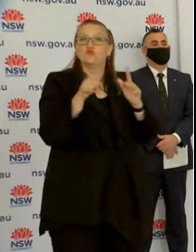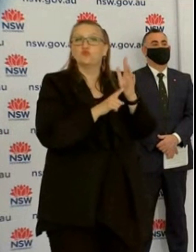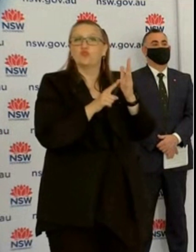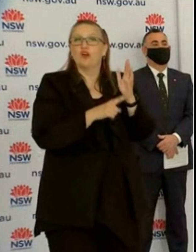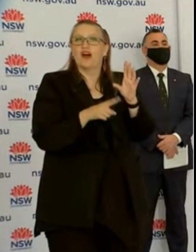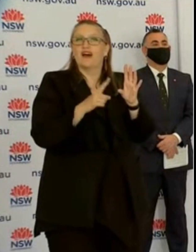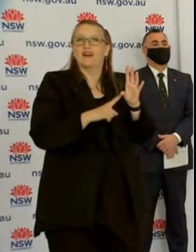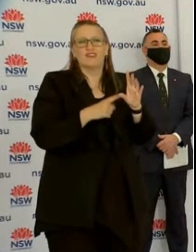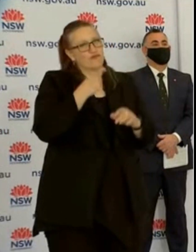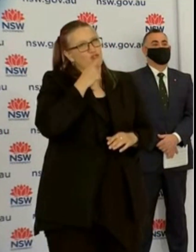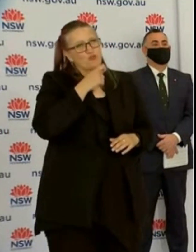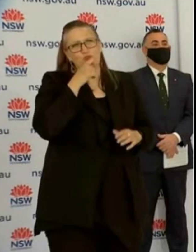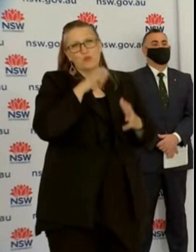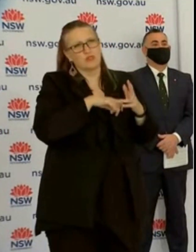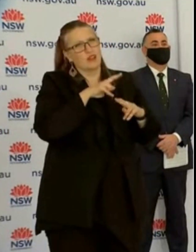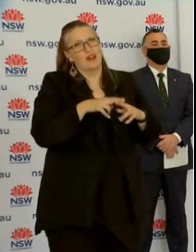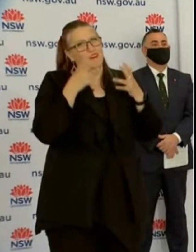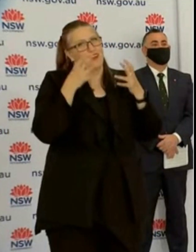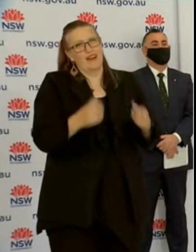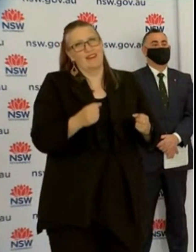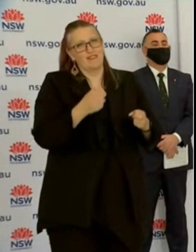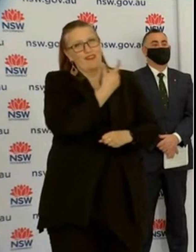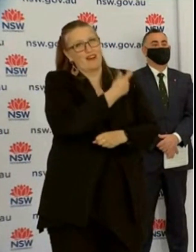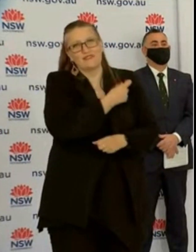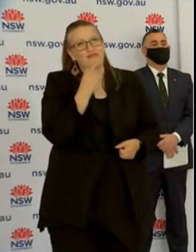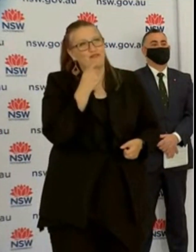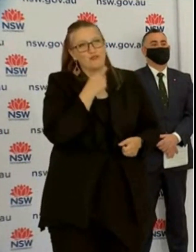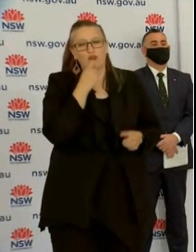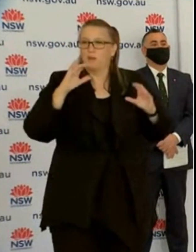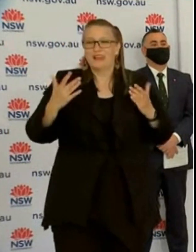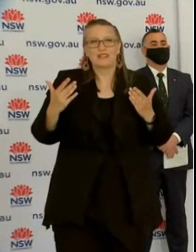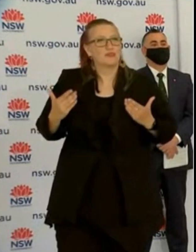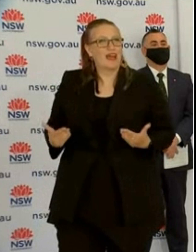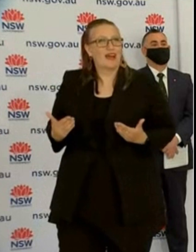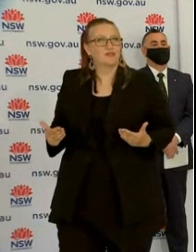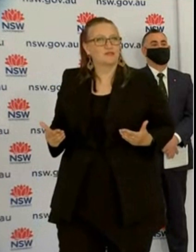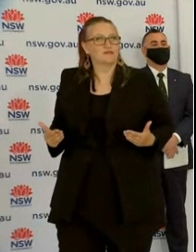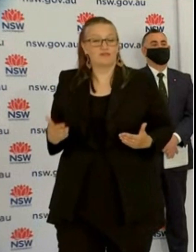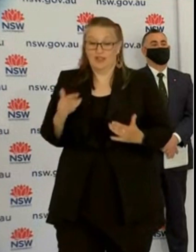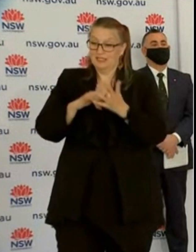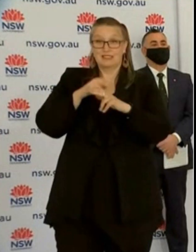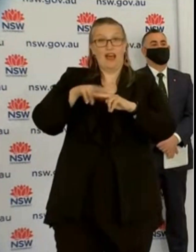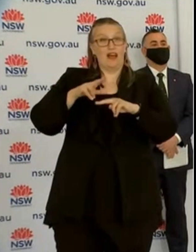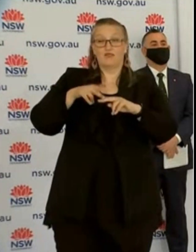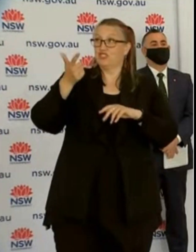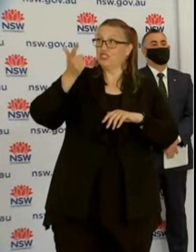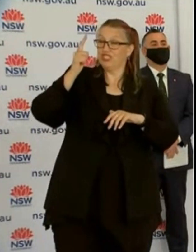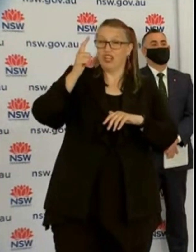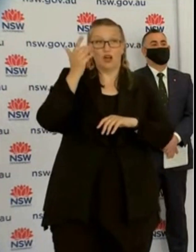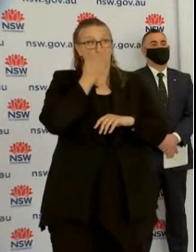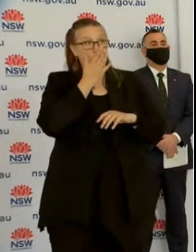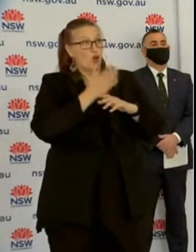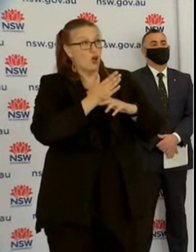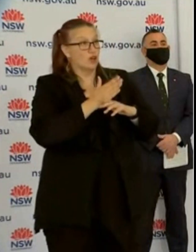adult staff vaccinated relative to where we are now, and the vaccination rates of staff and indeed the teenagers themselves